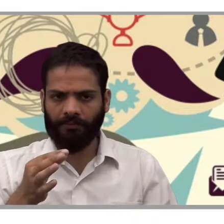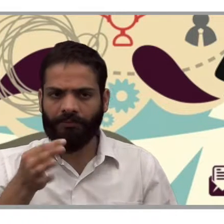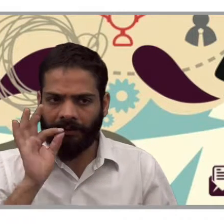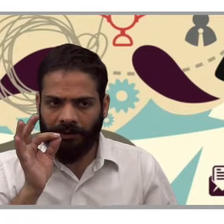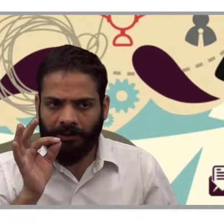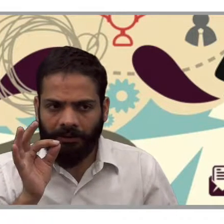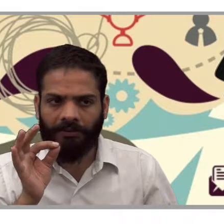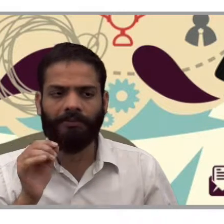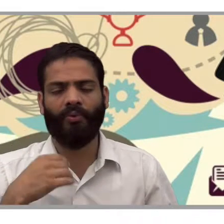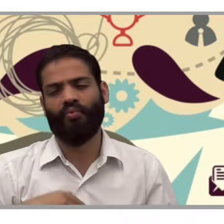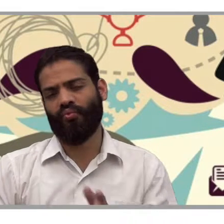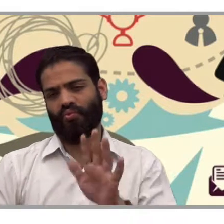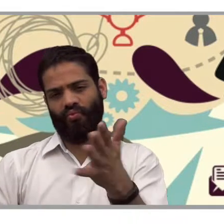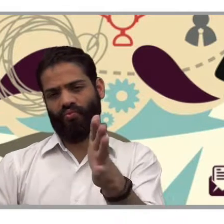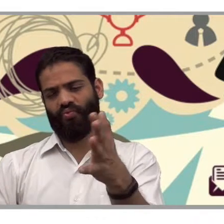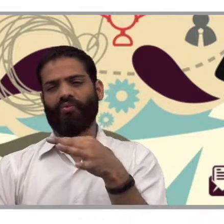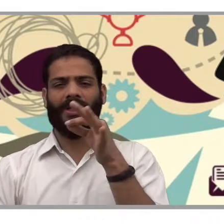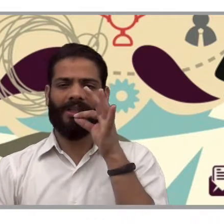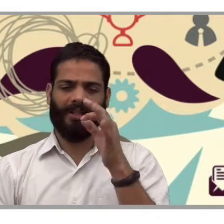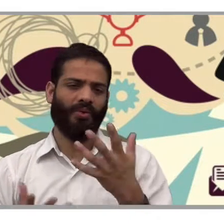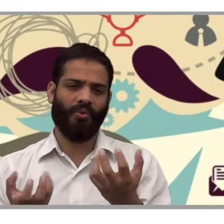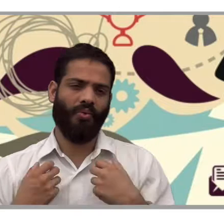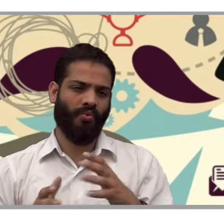example, would you like to drink tea?